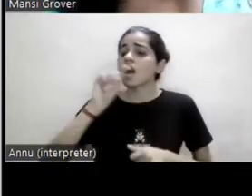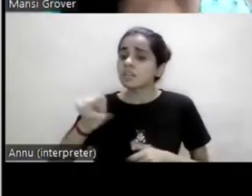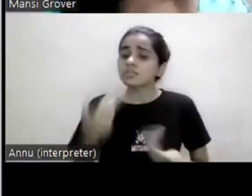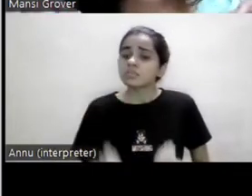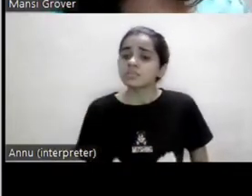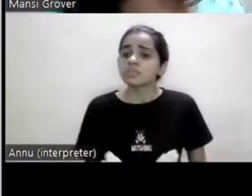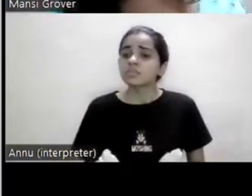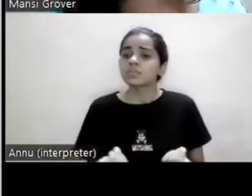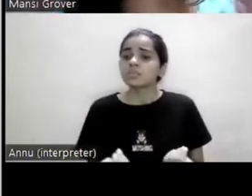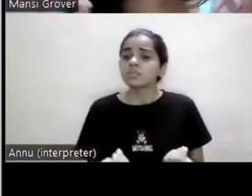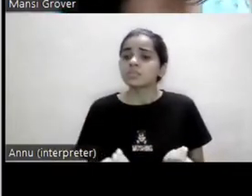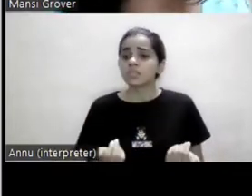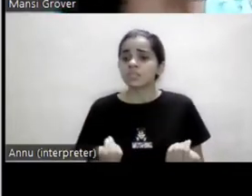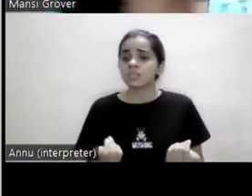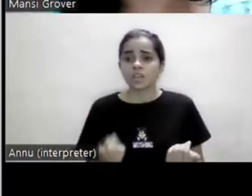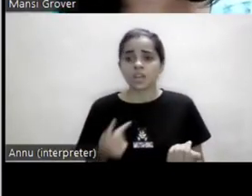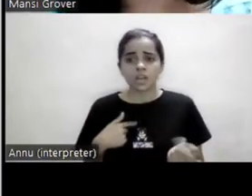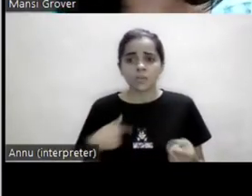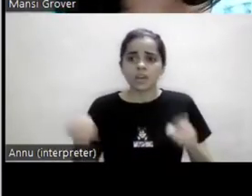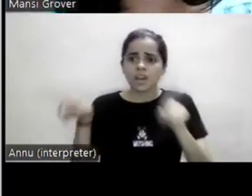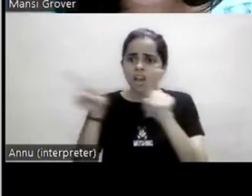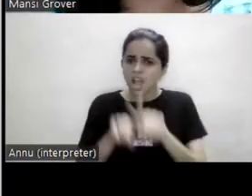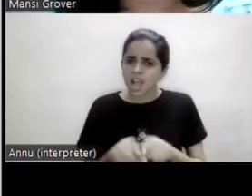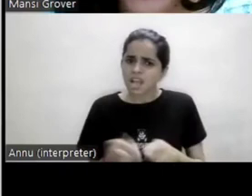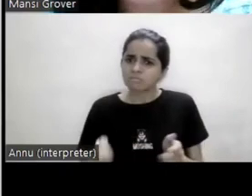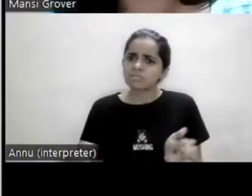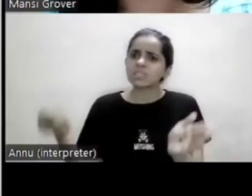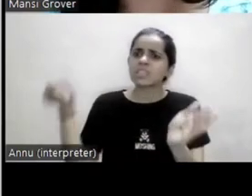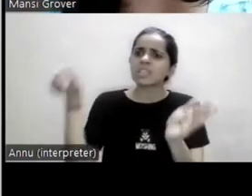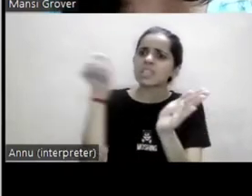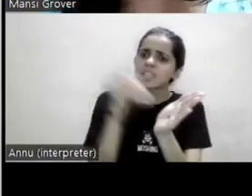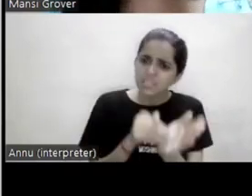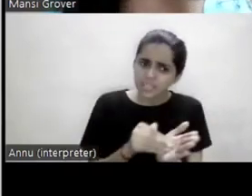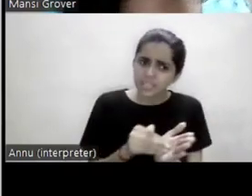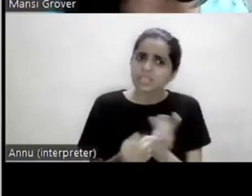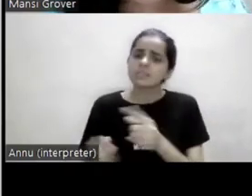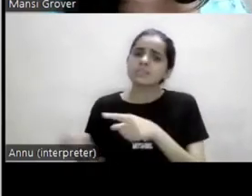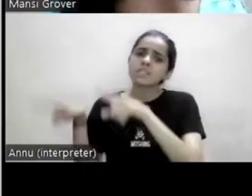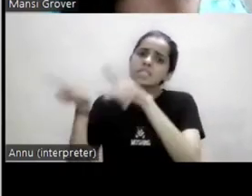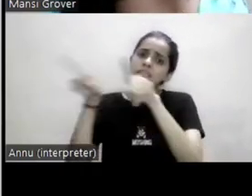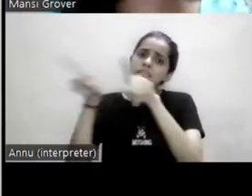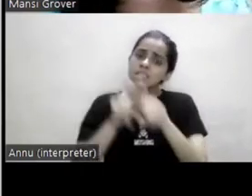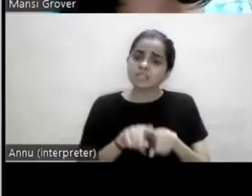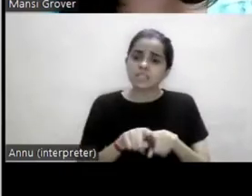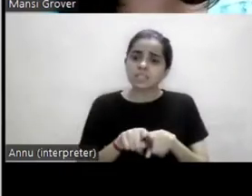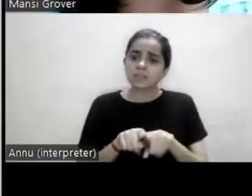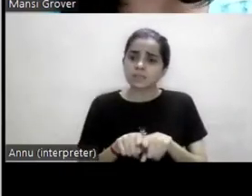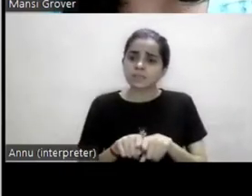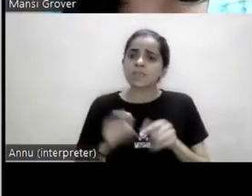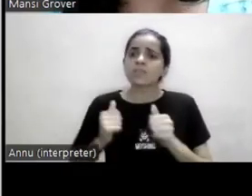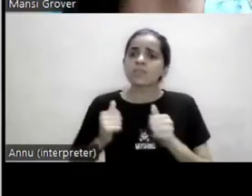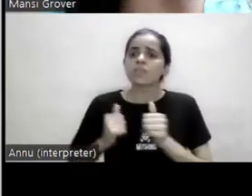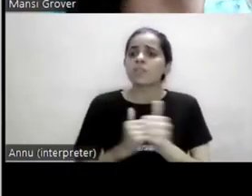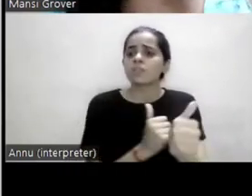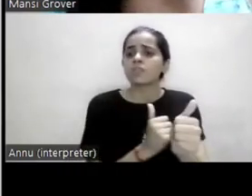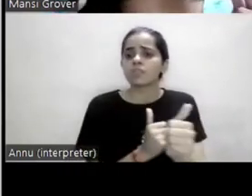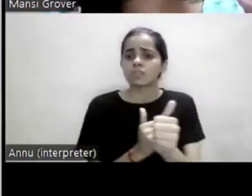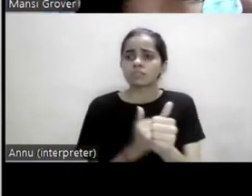is, are we again going back into that binary? Are we again going back into, you